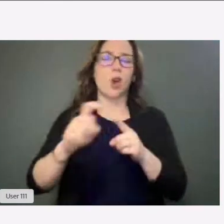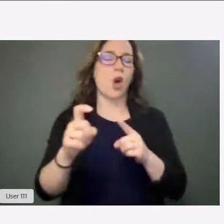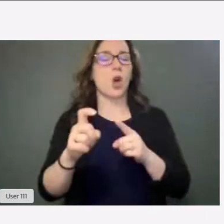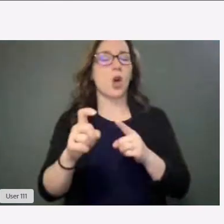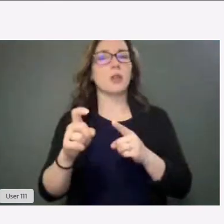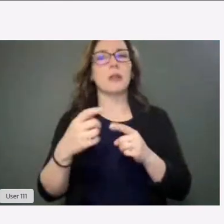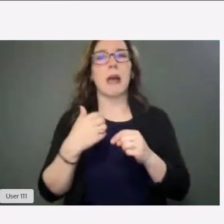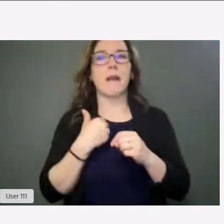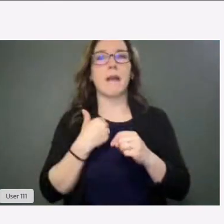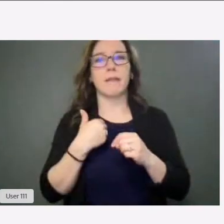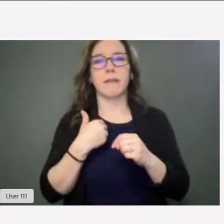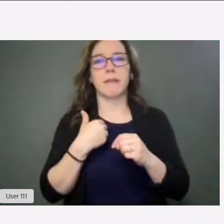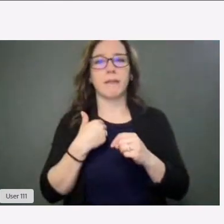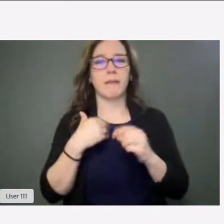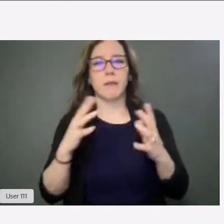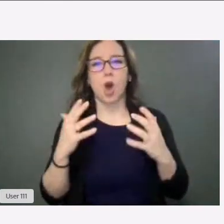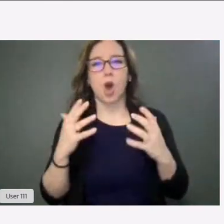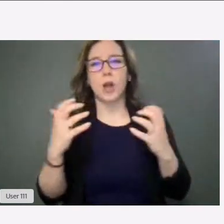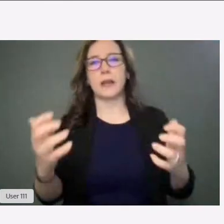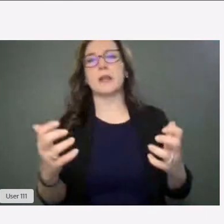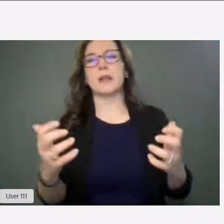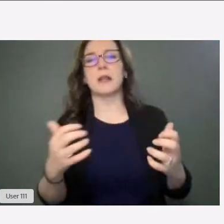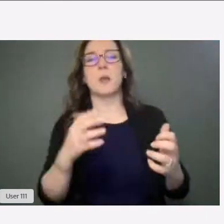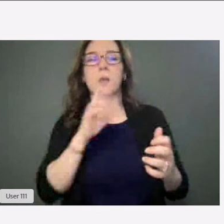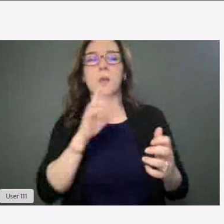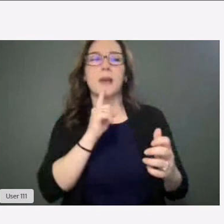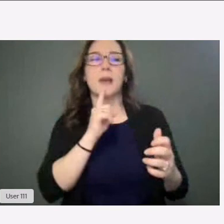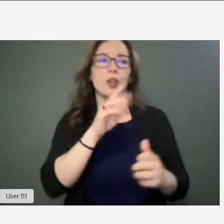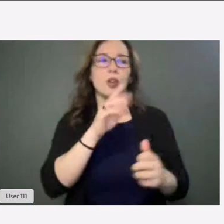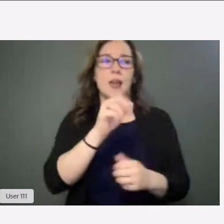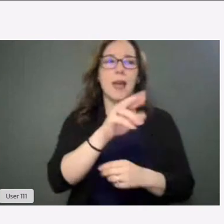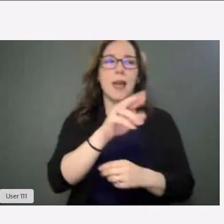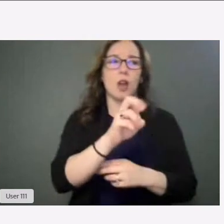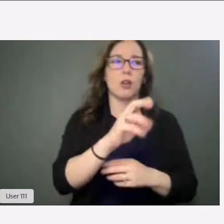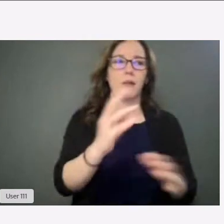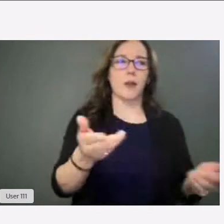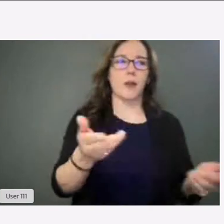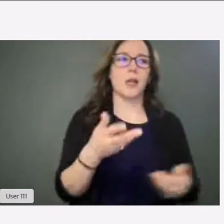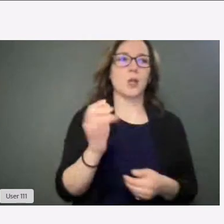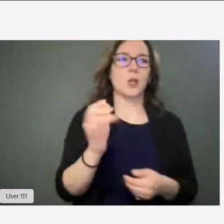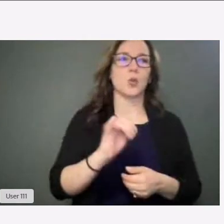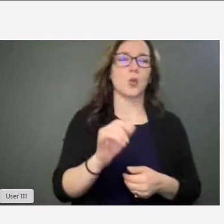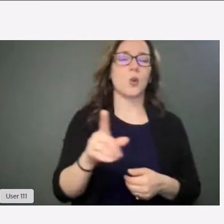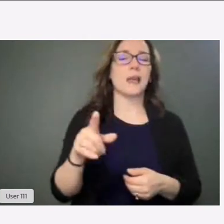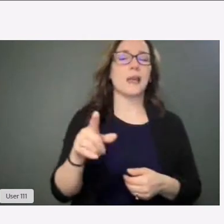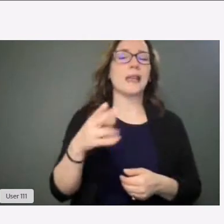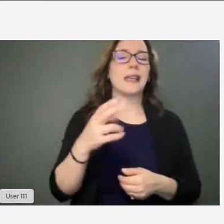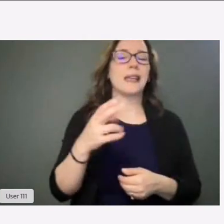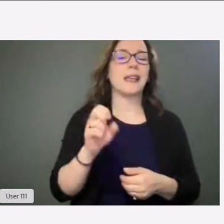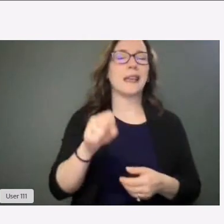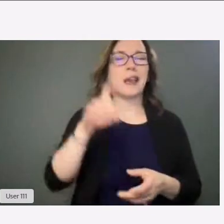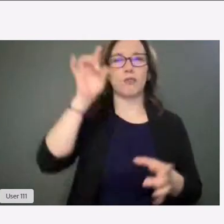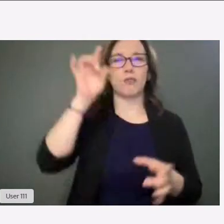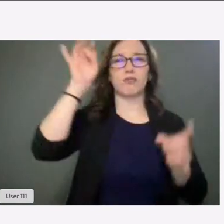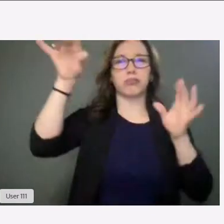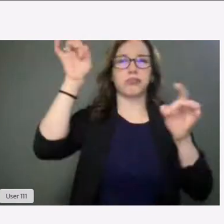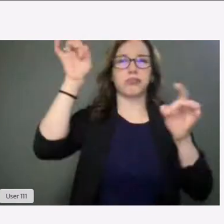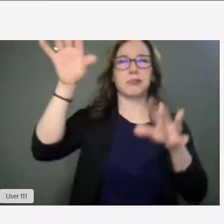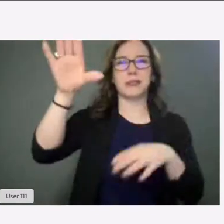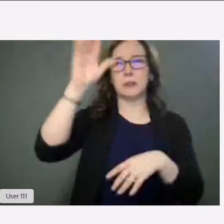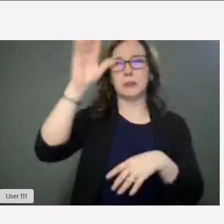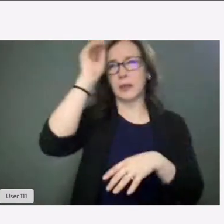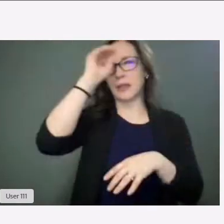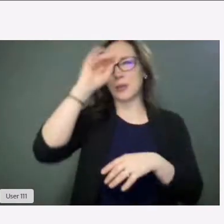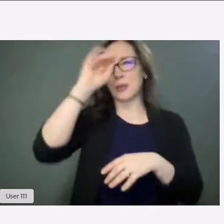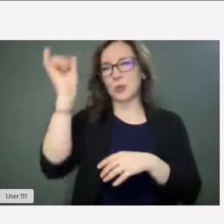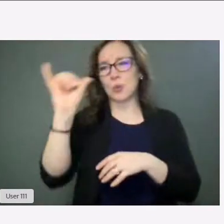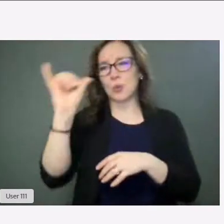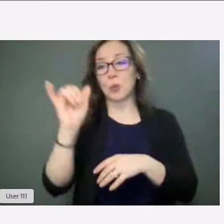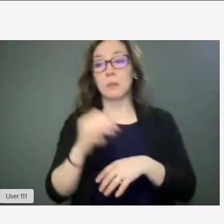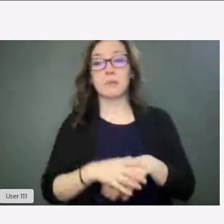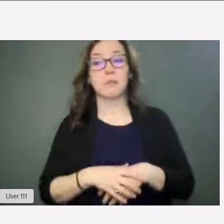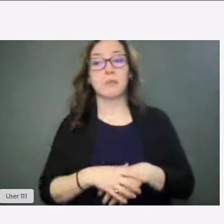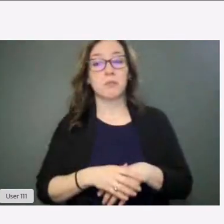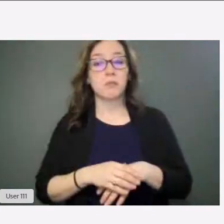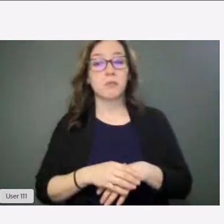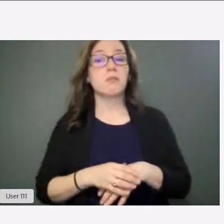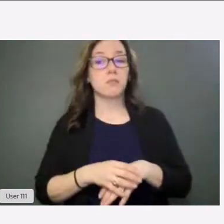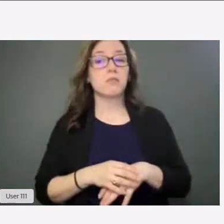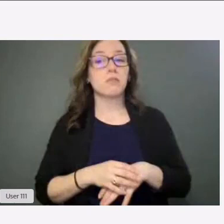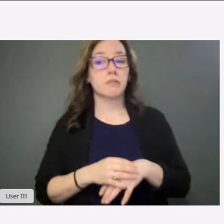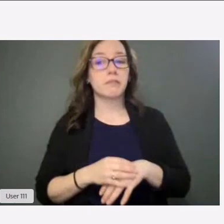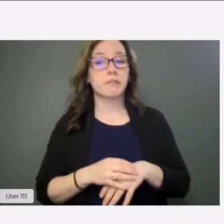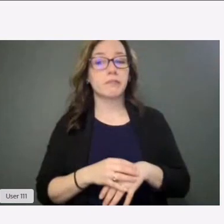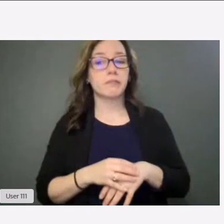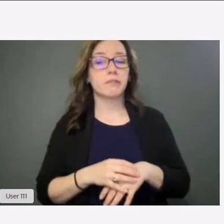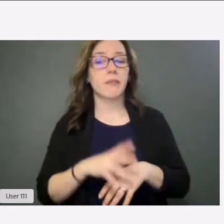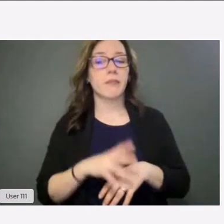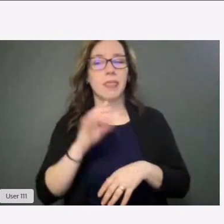us. You'll have a captive audience. I'll make sure Aaron is invited to those as well, so he can weigh in as well. But like I said, those were on